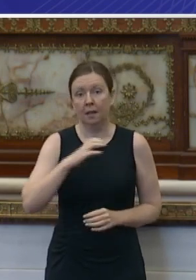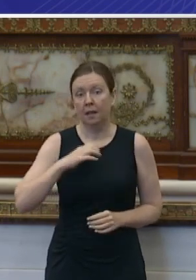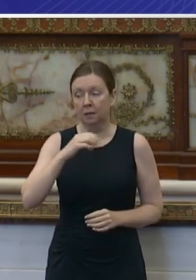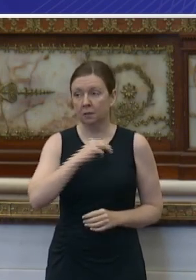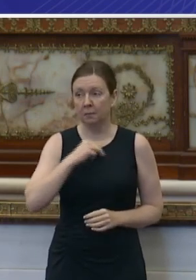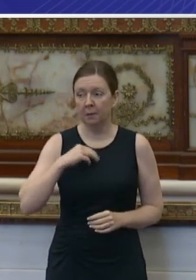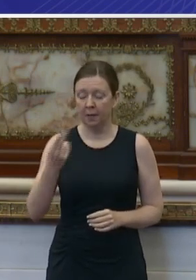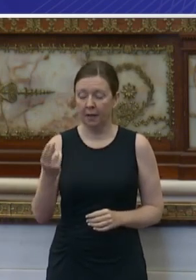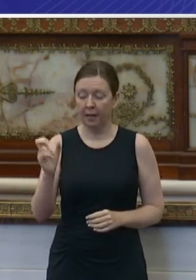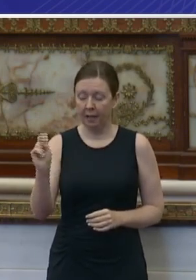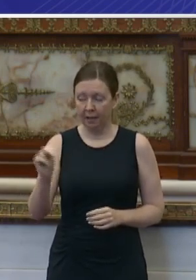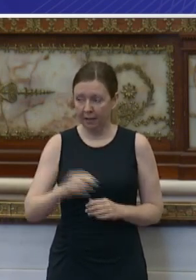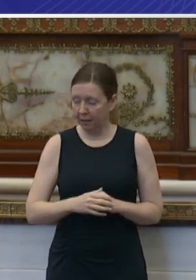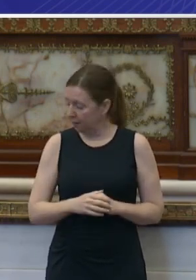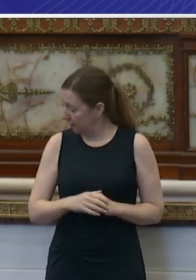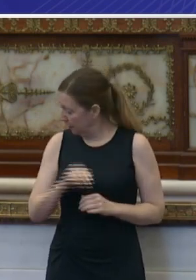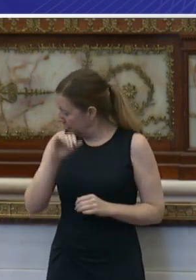Councilmember Heenan.